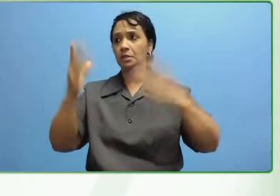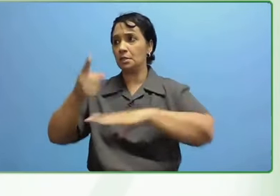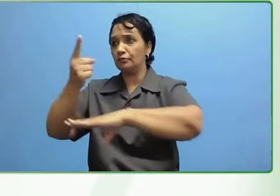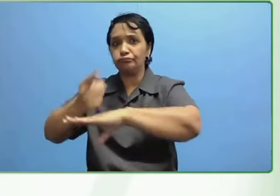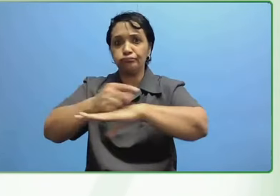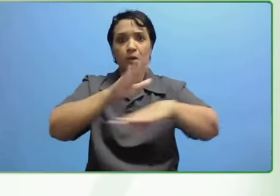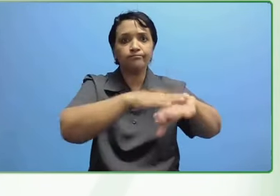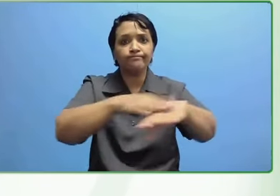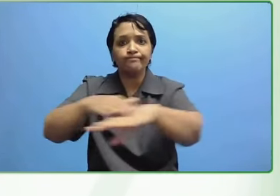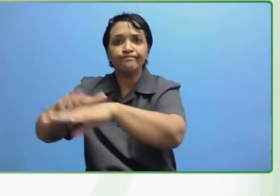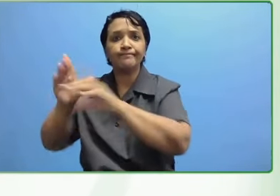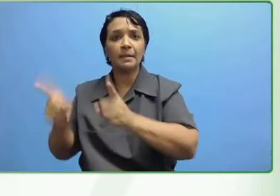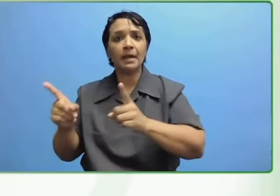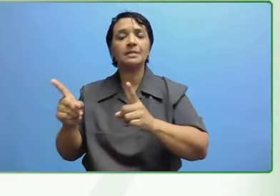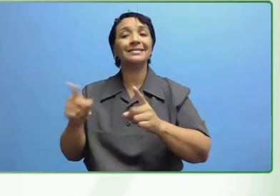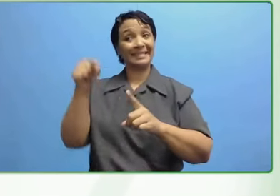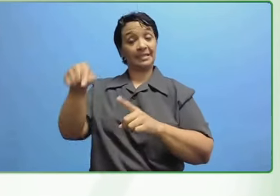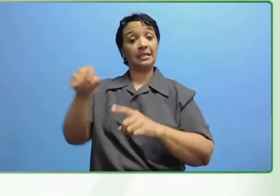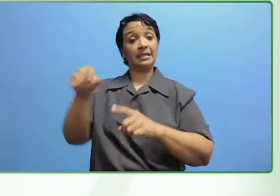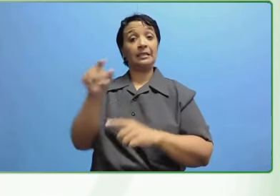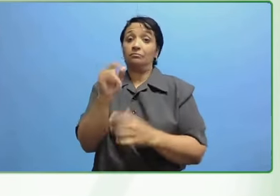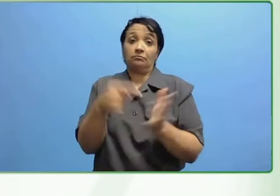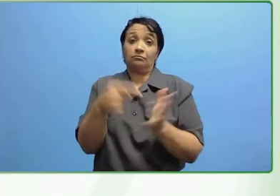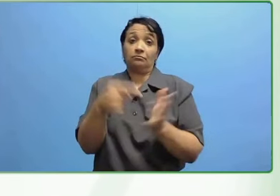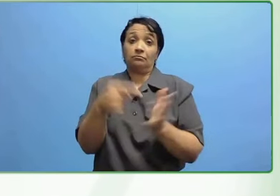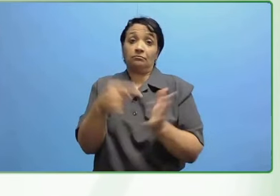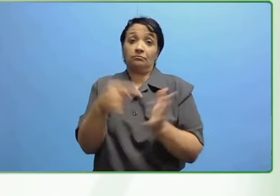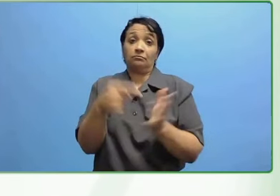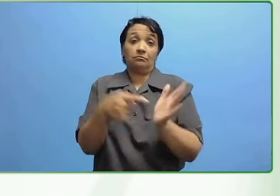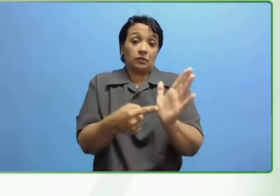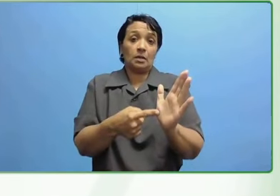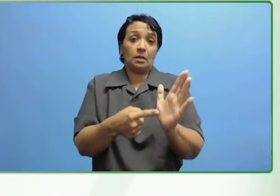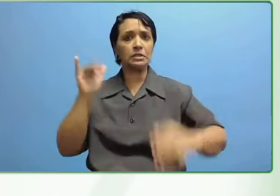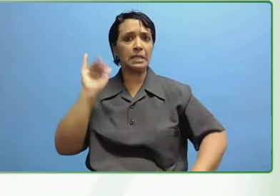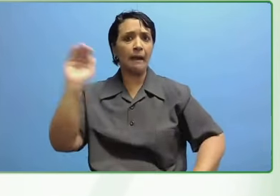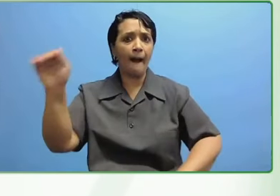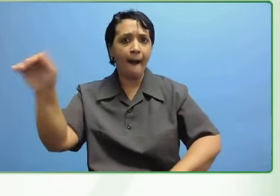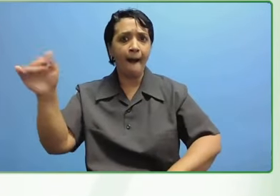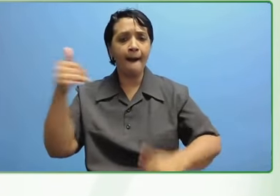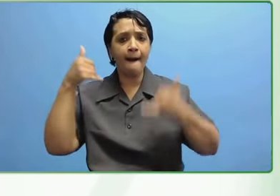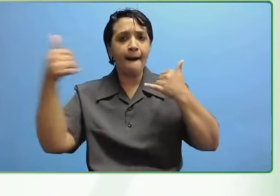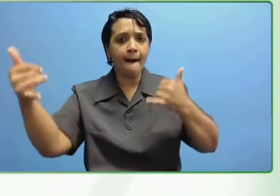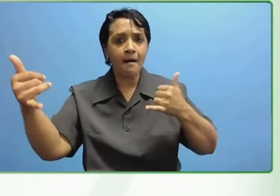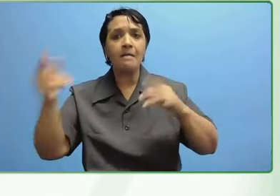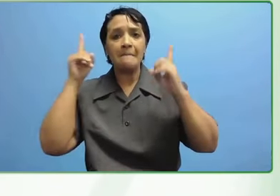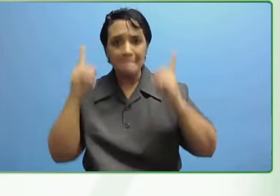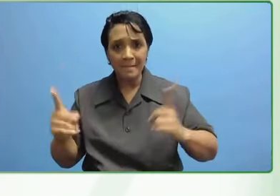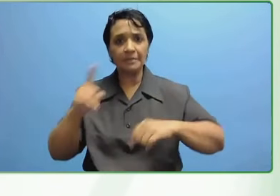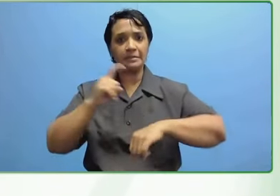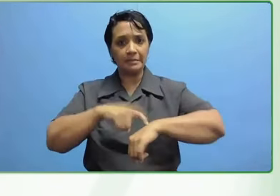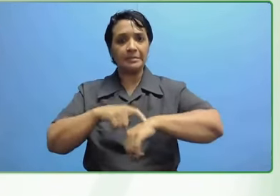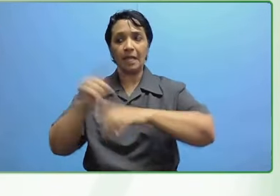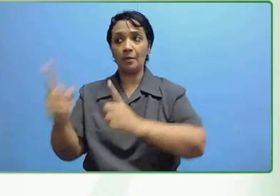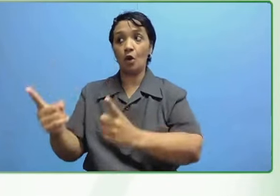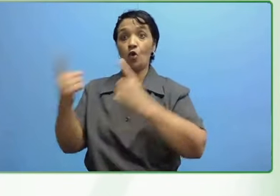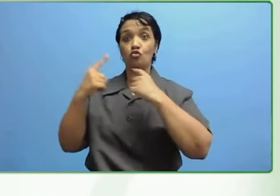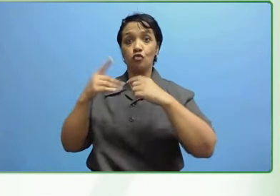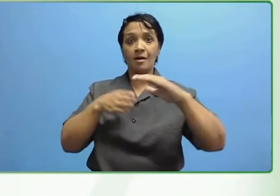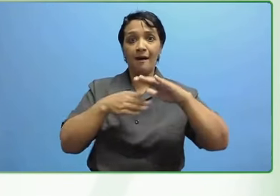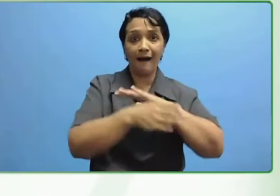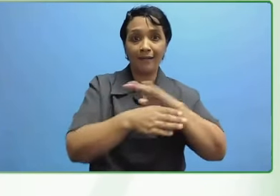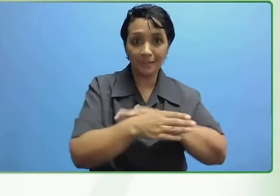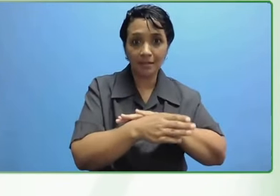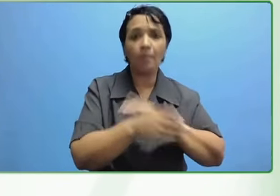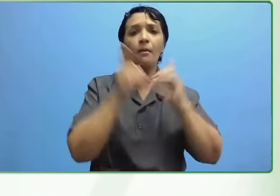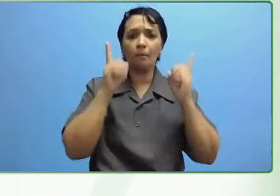with disability calls for emergency, there is an obligation to respond in an accessible way, in the same way that the person has